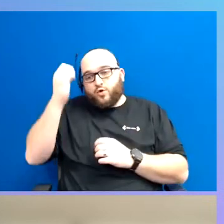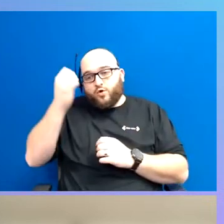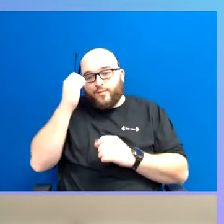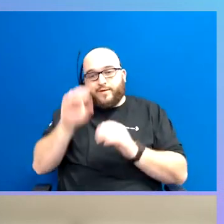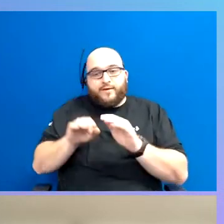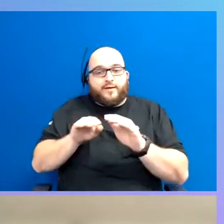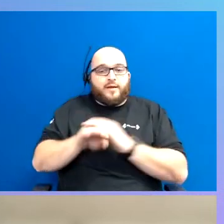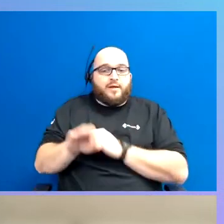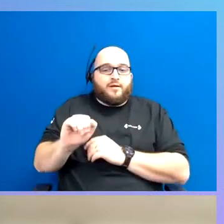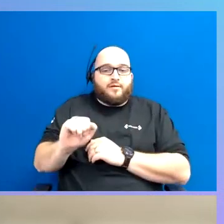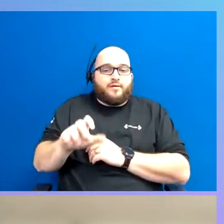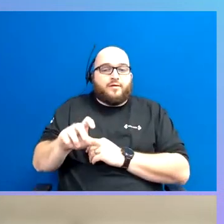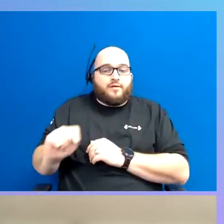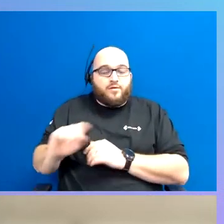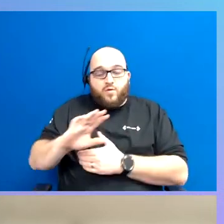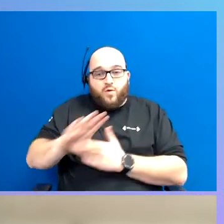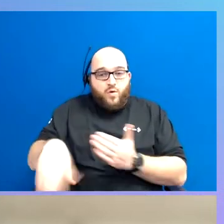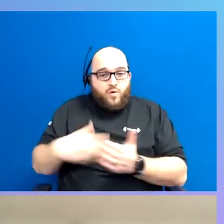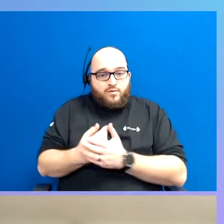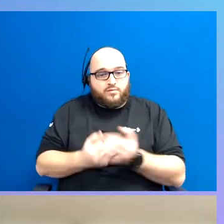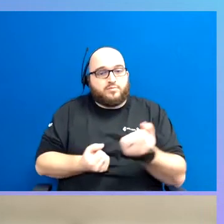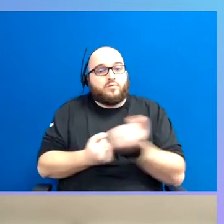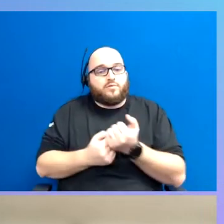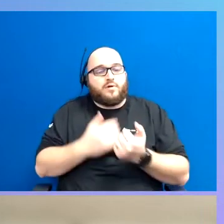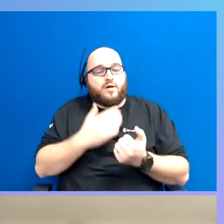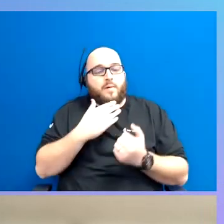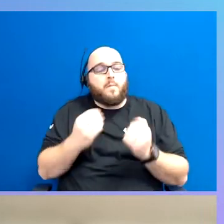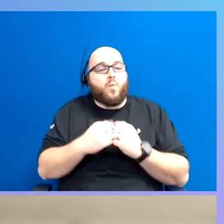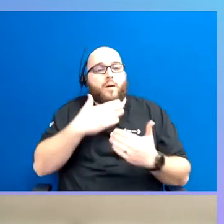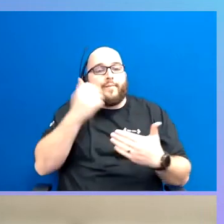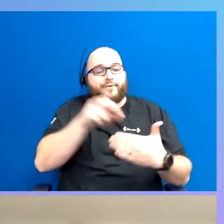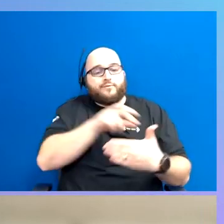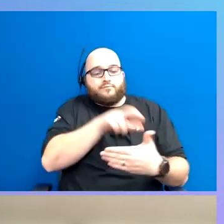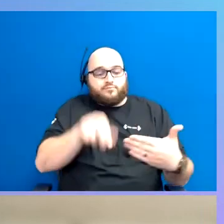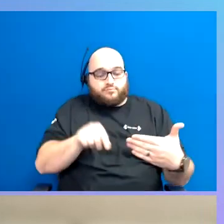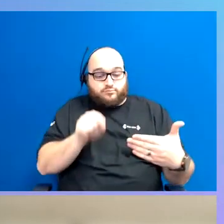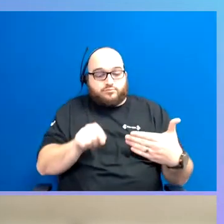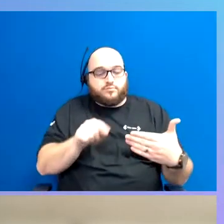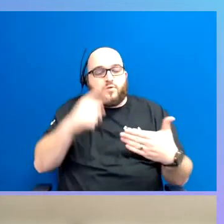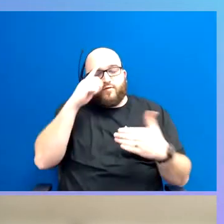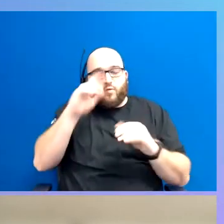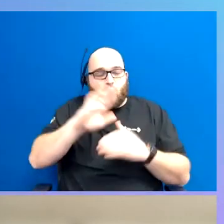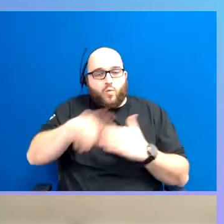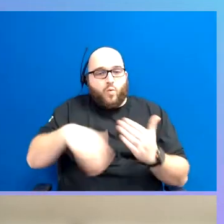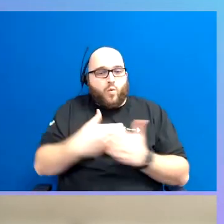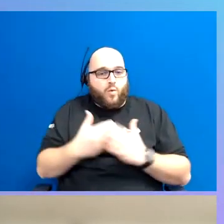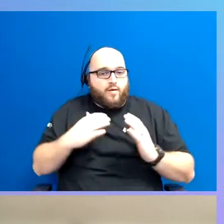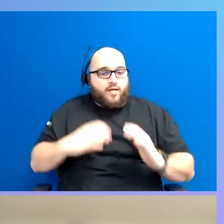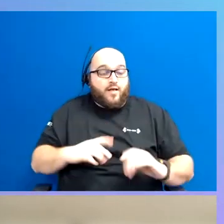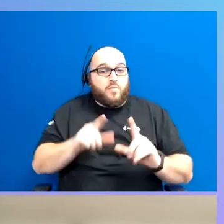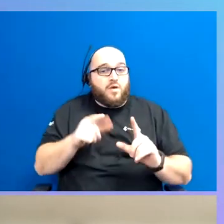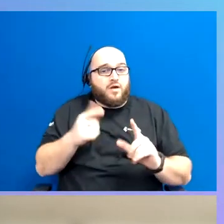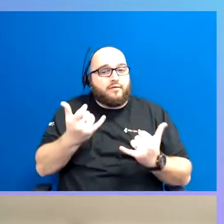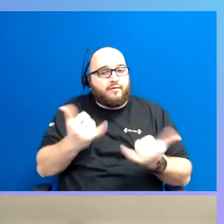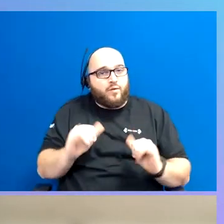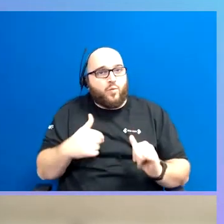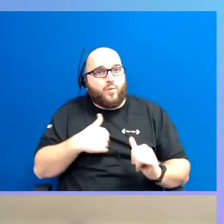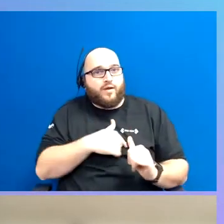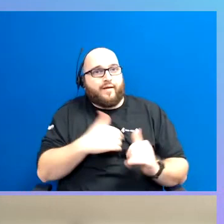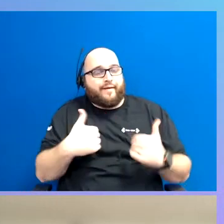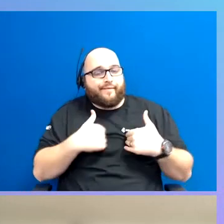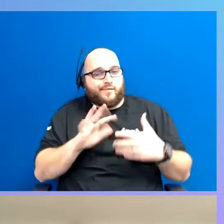Act, and all of them supported better outcomes for clients, but again, in a challenging environment. So